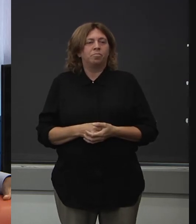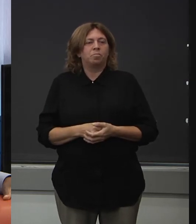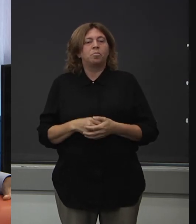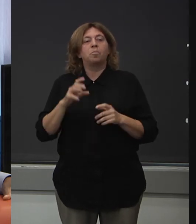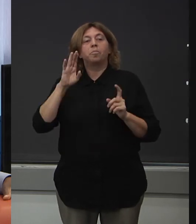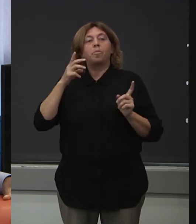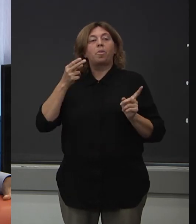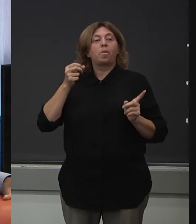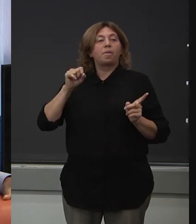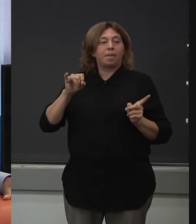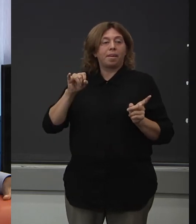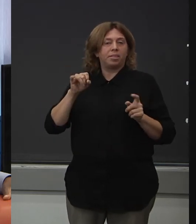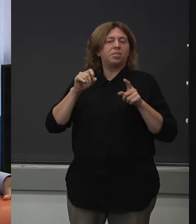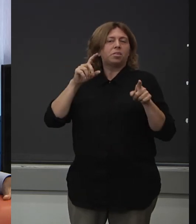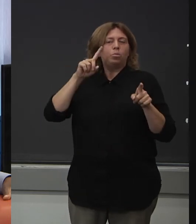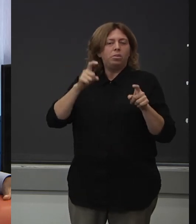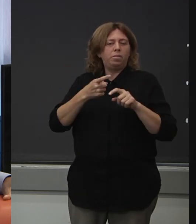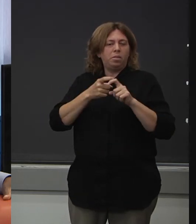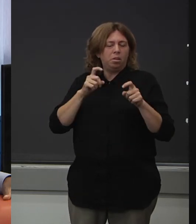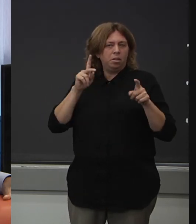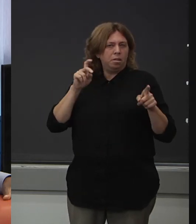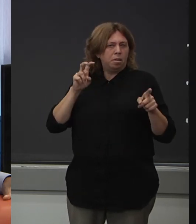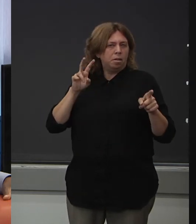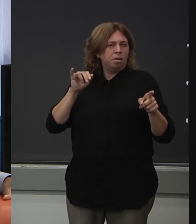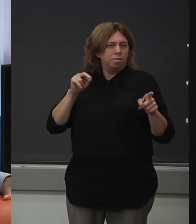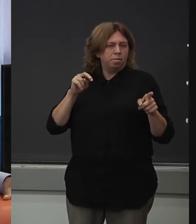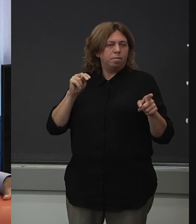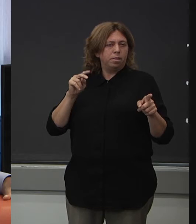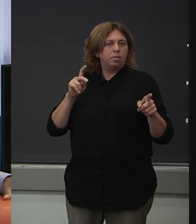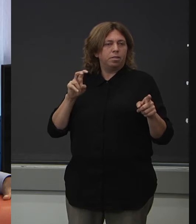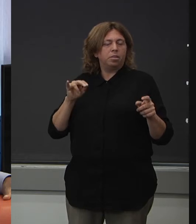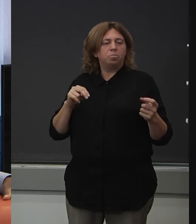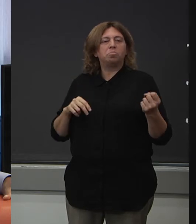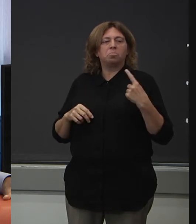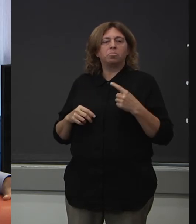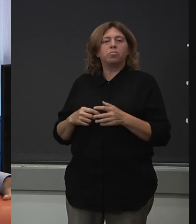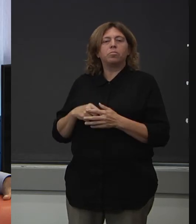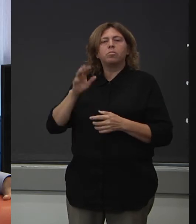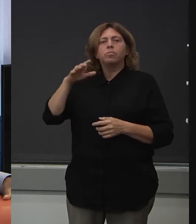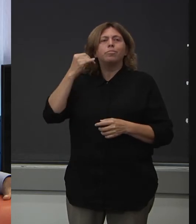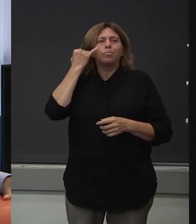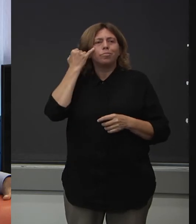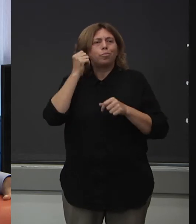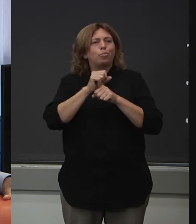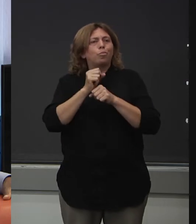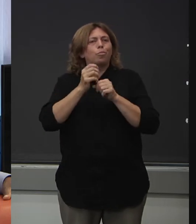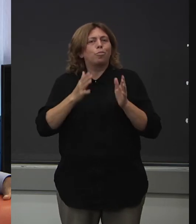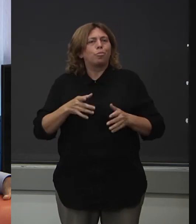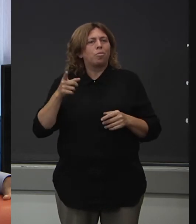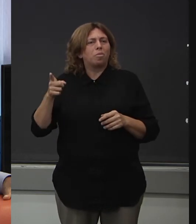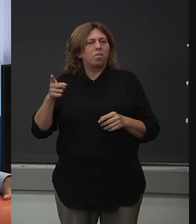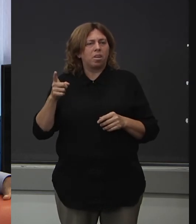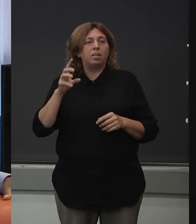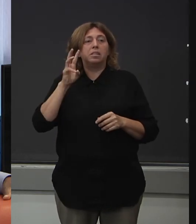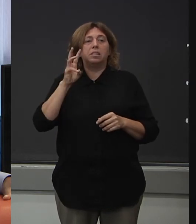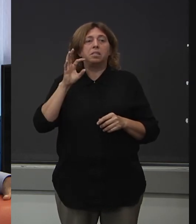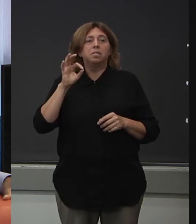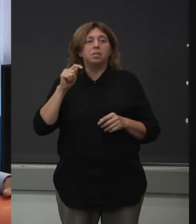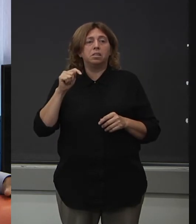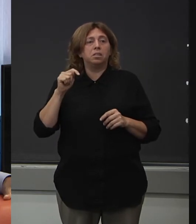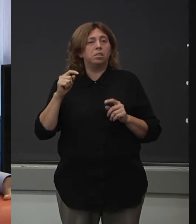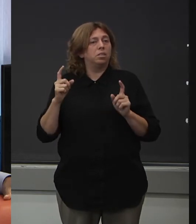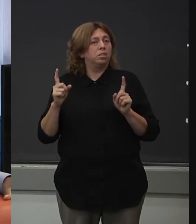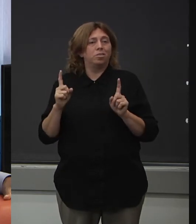What if there is not 6 feet of space between workers, but there's a physical barrier like a plexiglass or